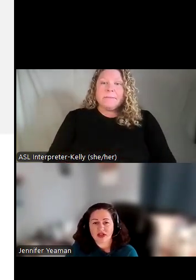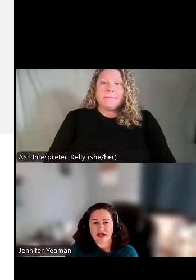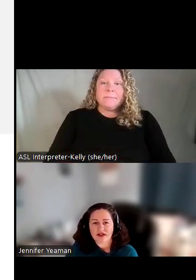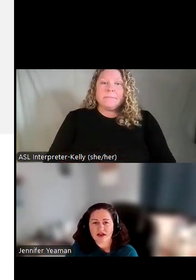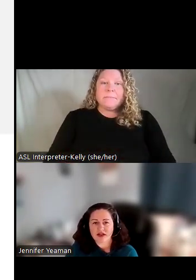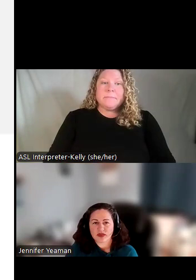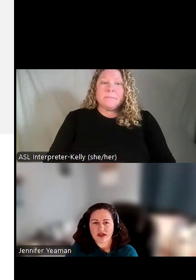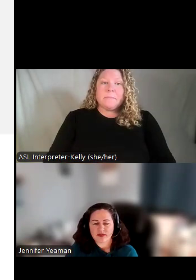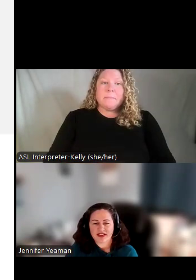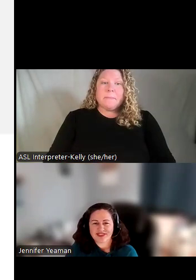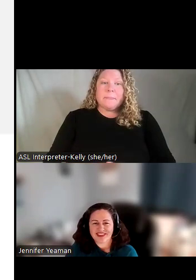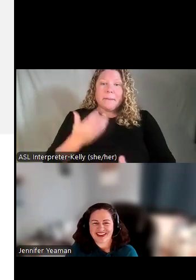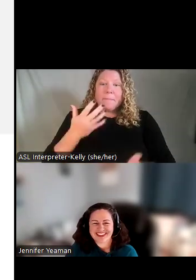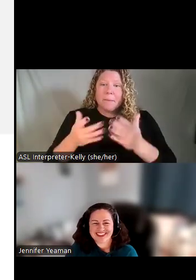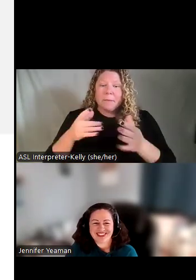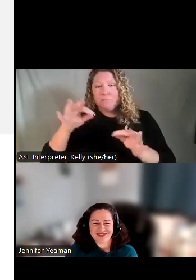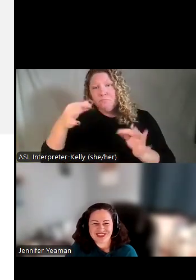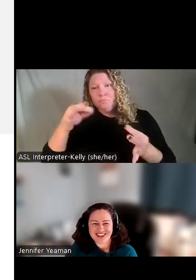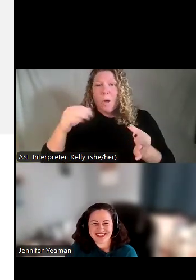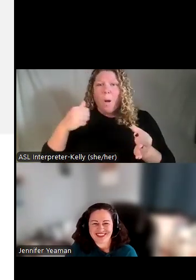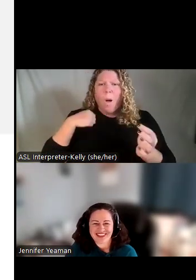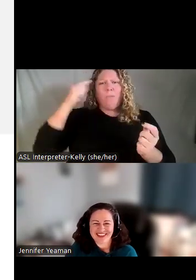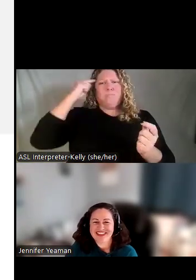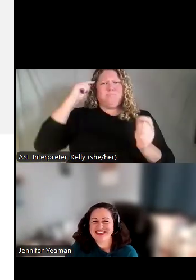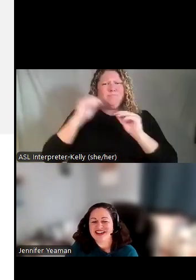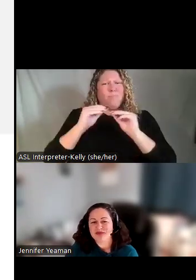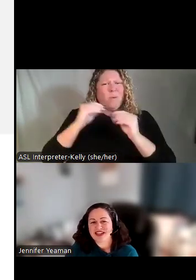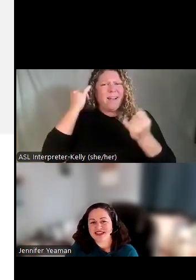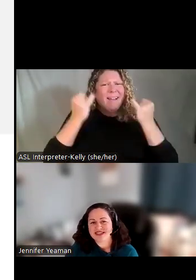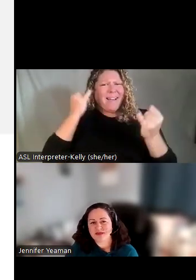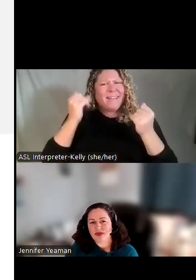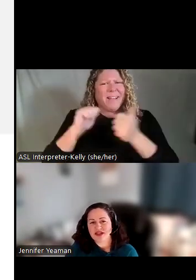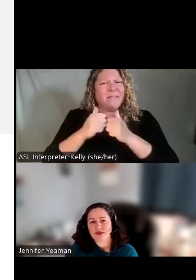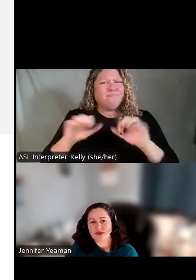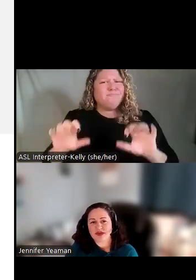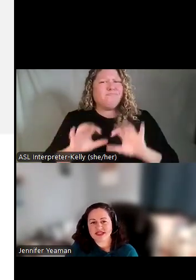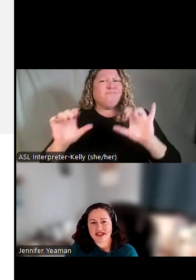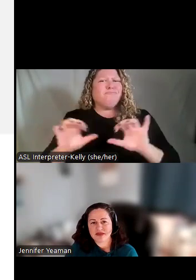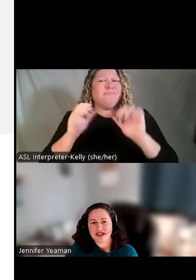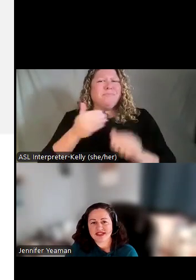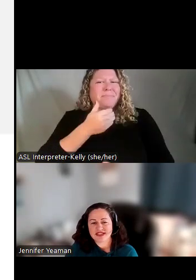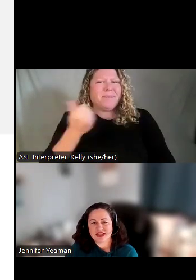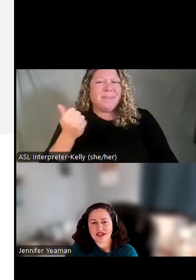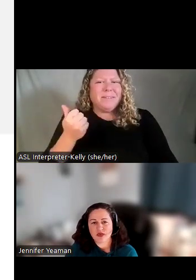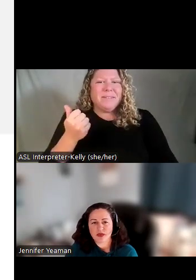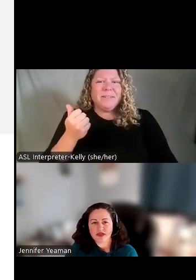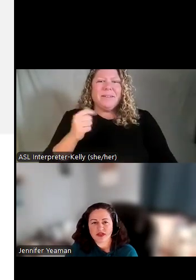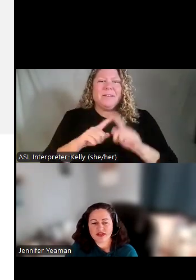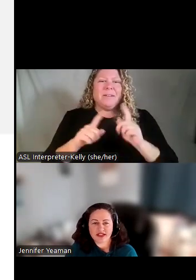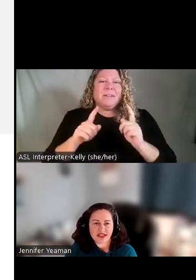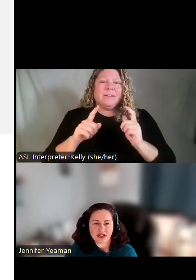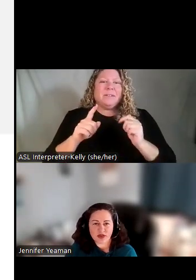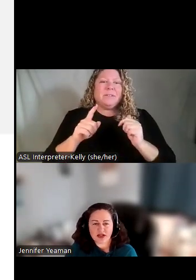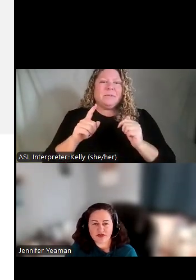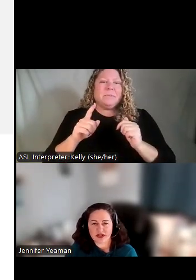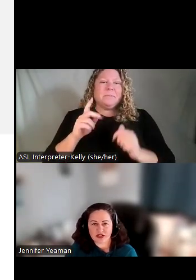Maybe after looking at our card, we thought about some other ideas for improvement as well. But at this point, we're going to take a minute to see what we